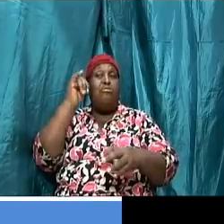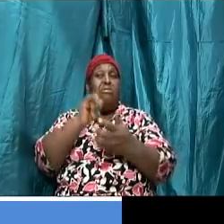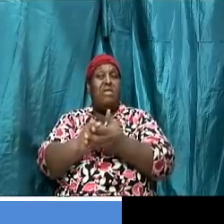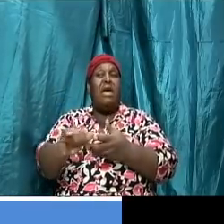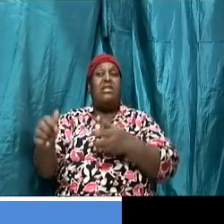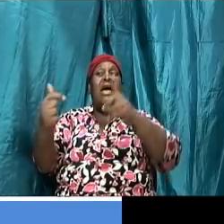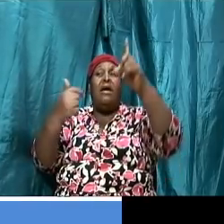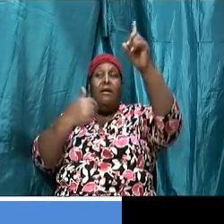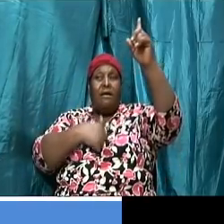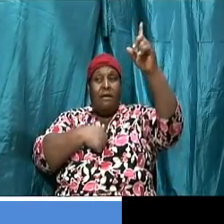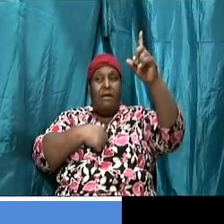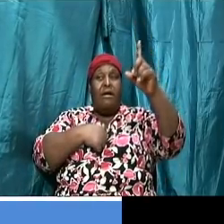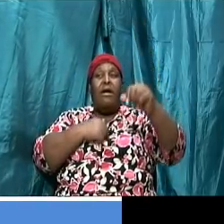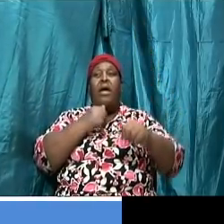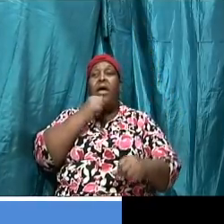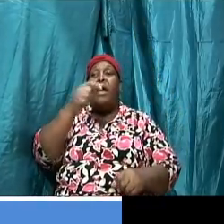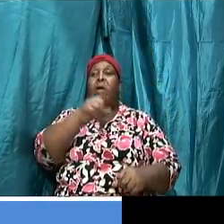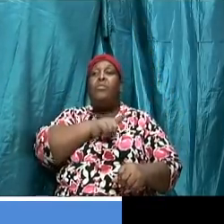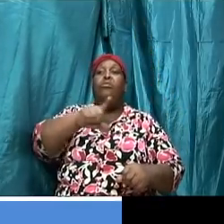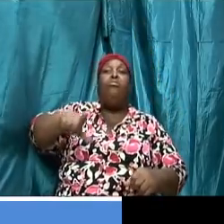them."